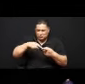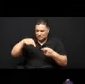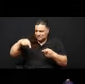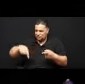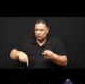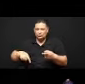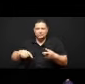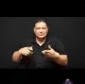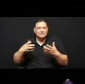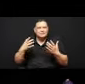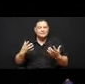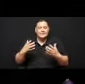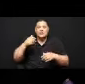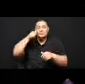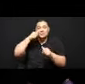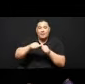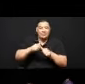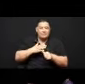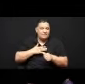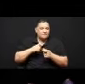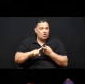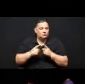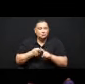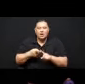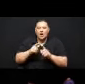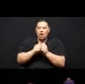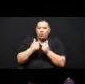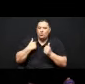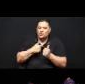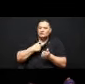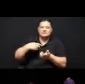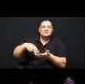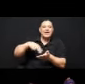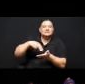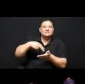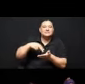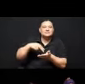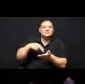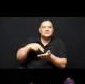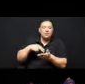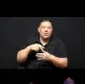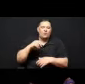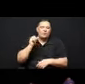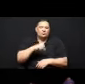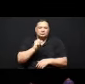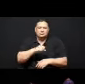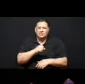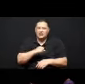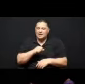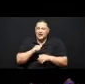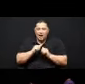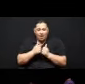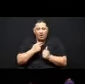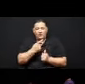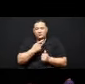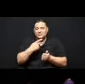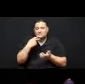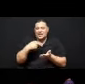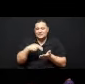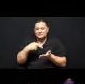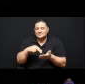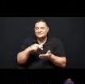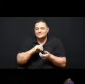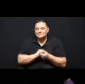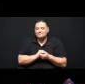friend, how we danced? Oh, how we danced. Time was I'd want to take